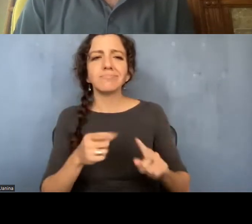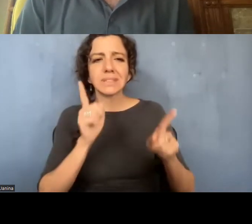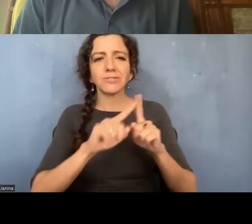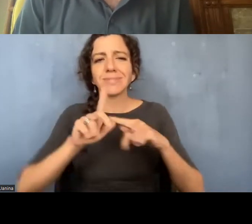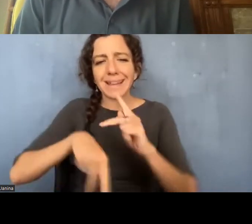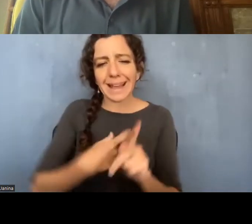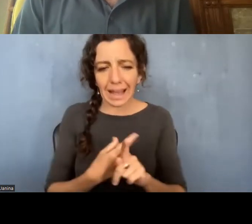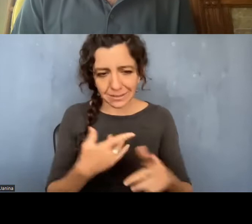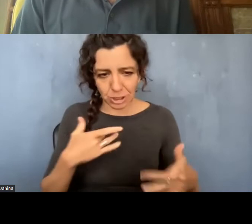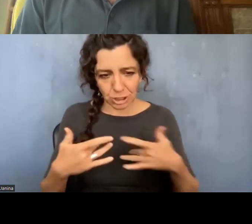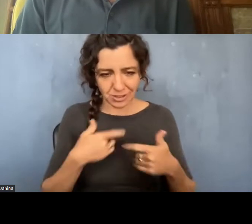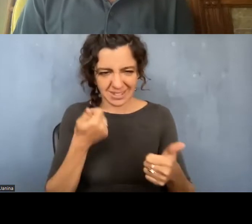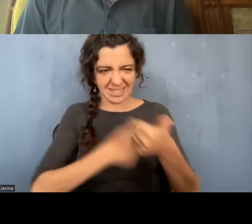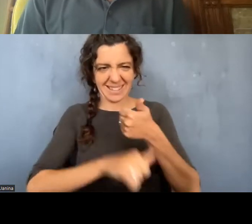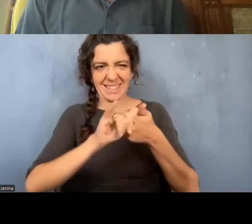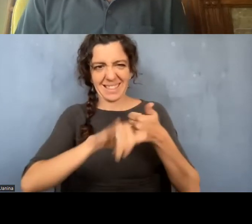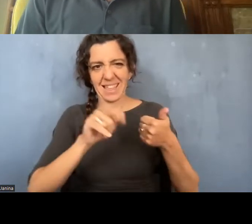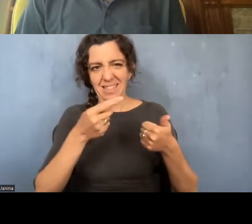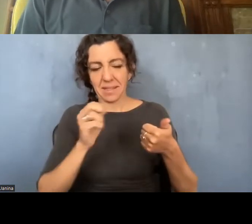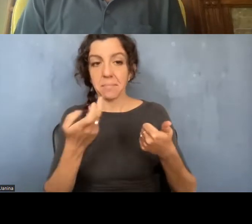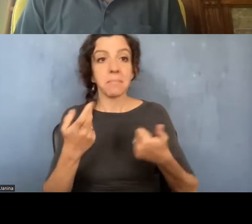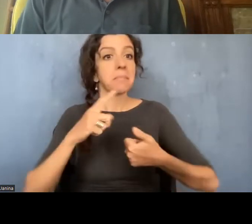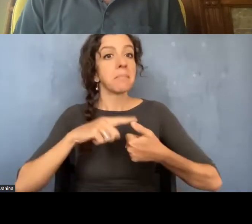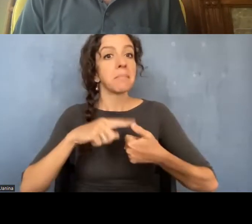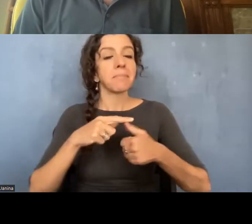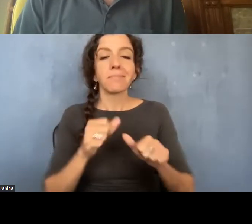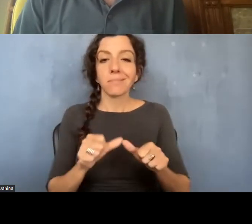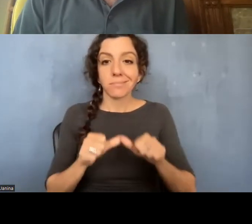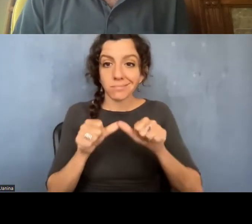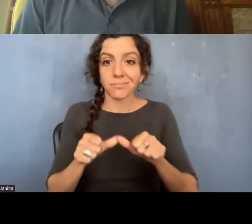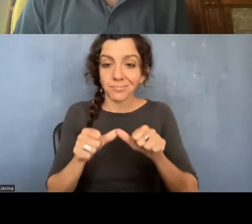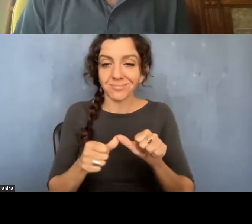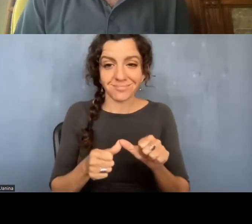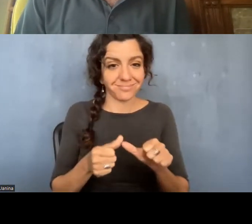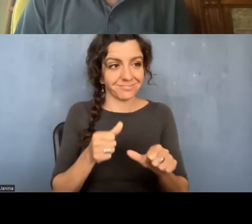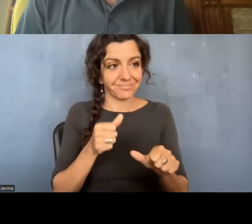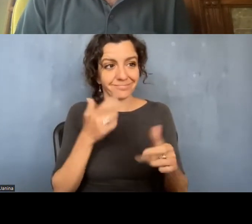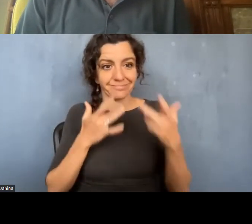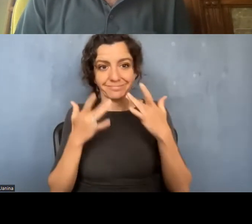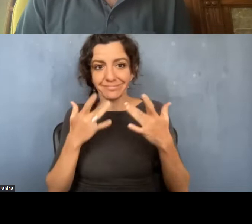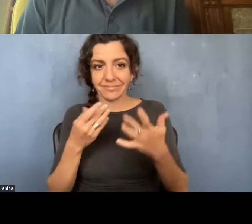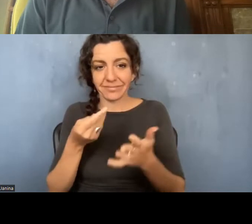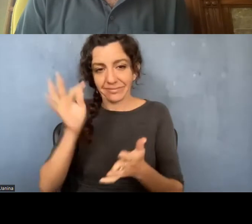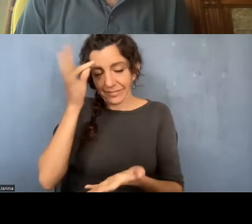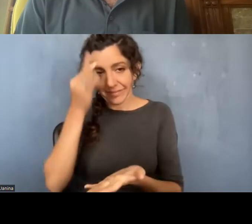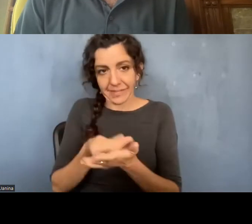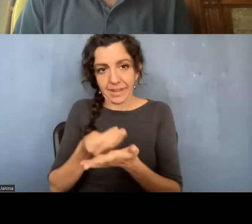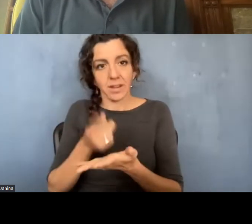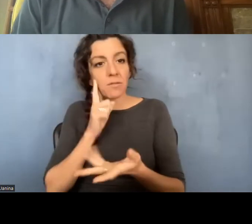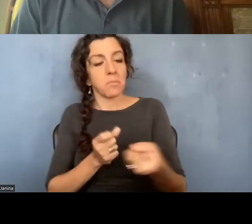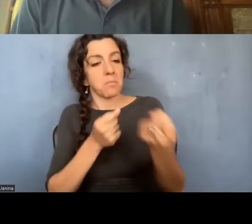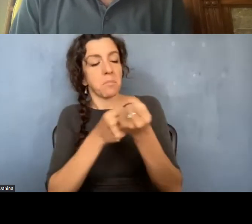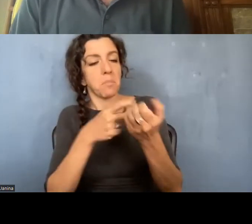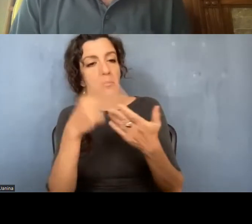this theme. We found concerns about the ongoing lack of federal funding to support programs for older